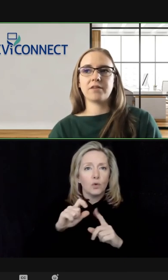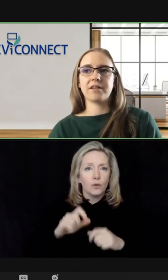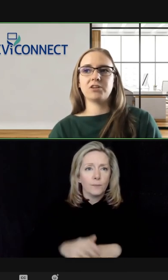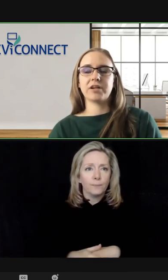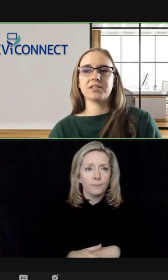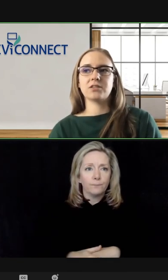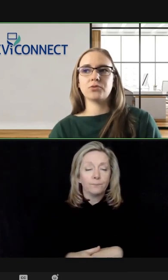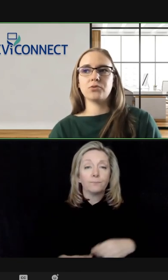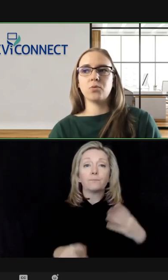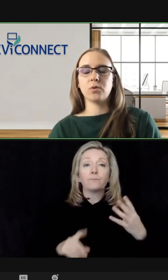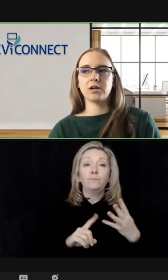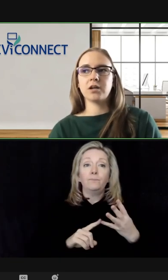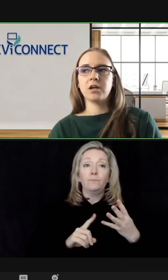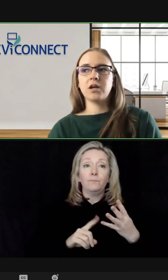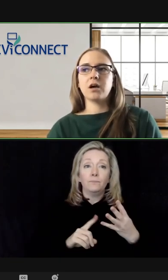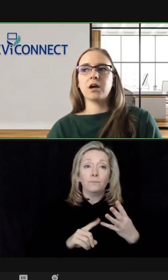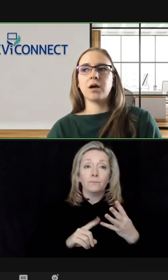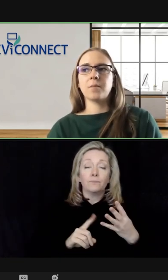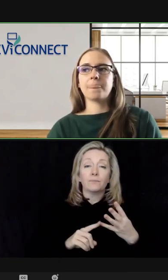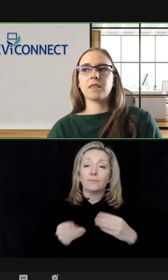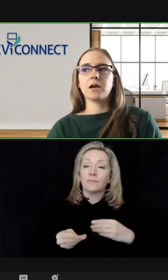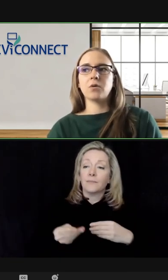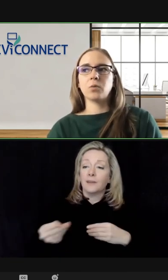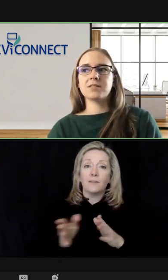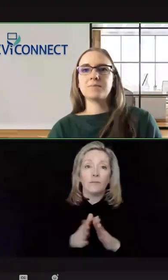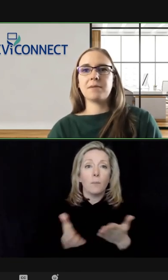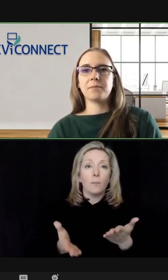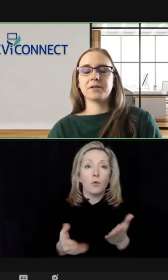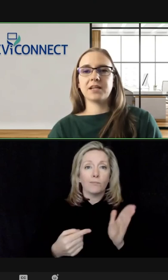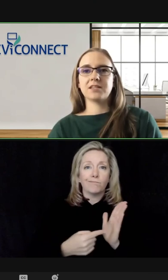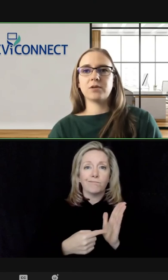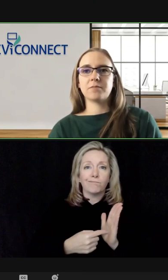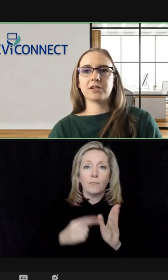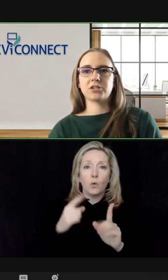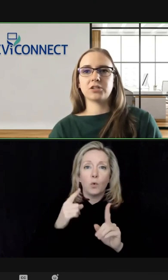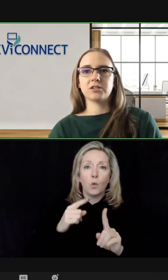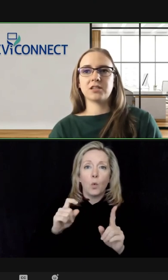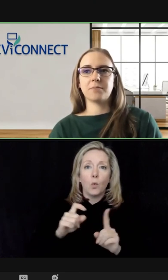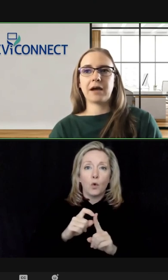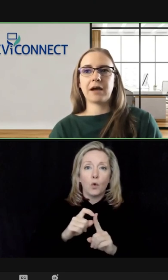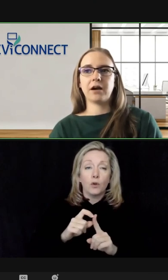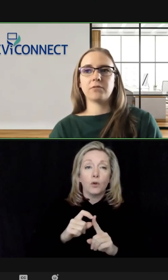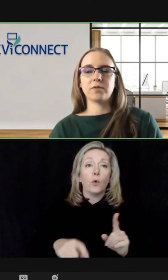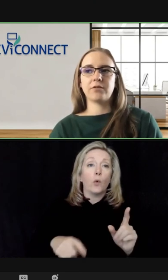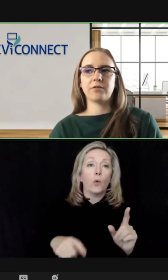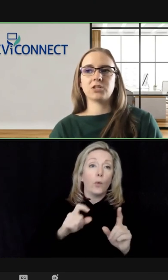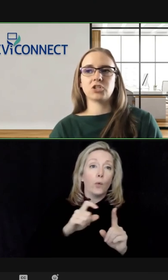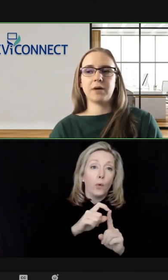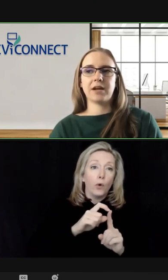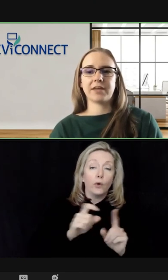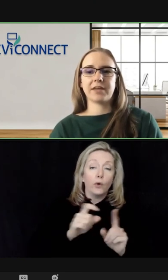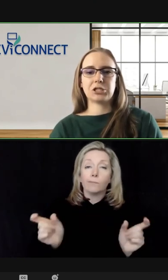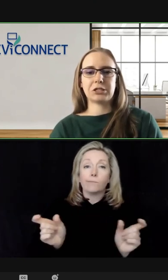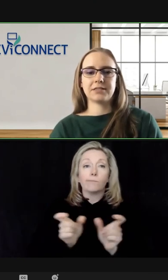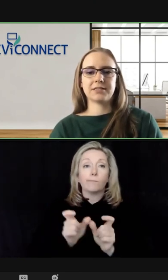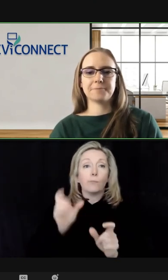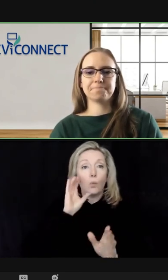of a book that addresses the goal word. Words may be presented with pictures in the background without